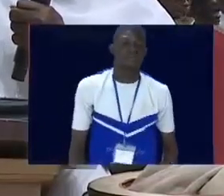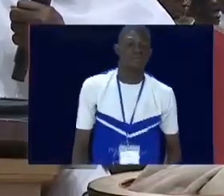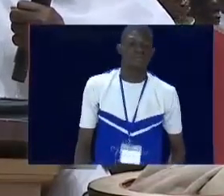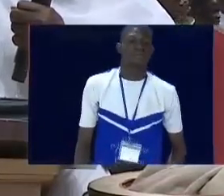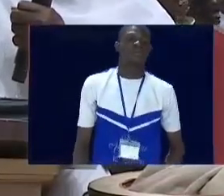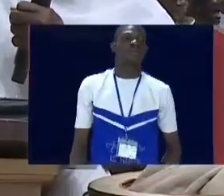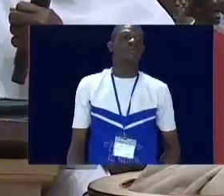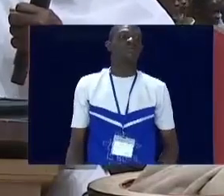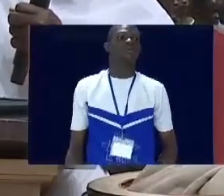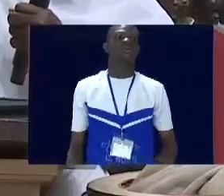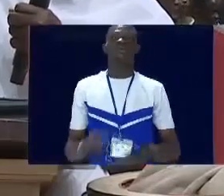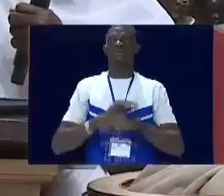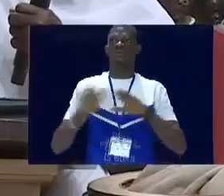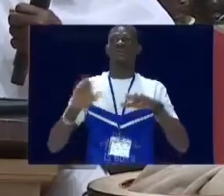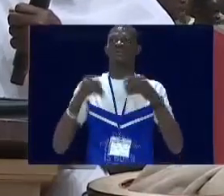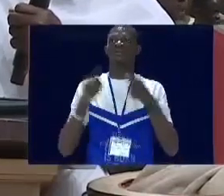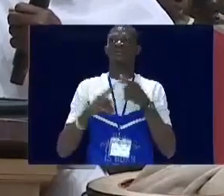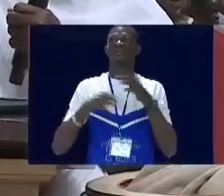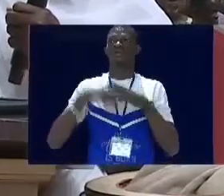Don't give it out.